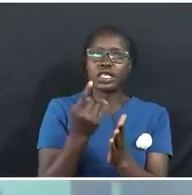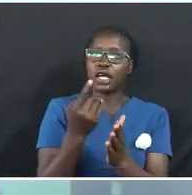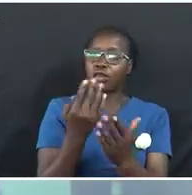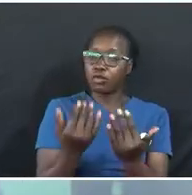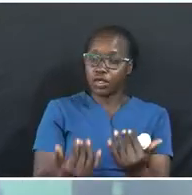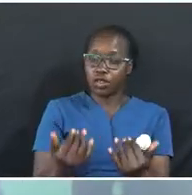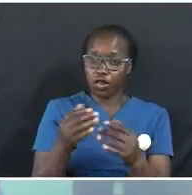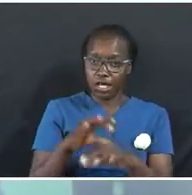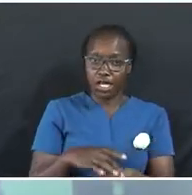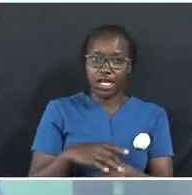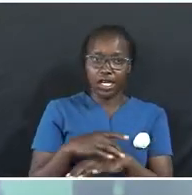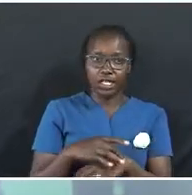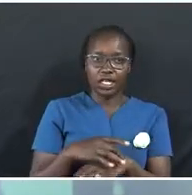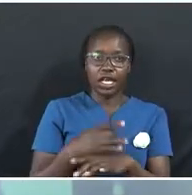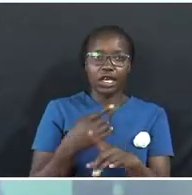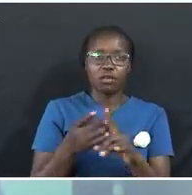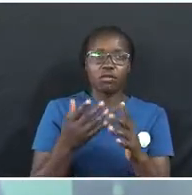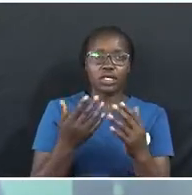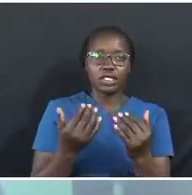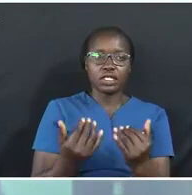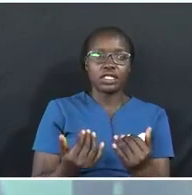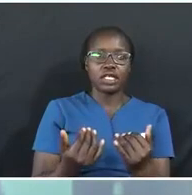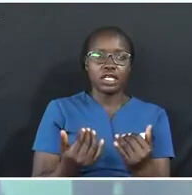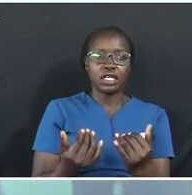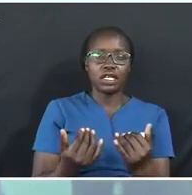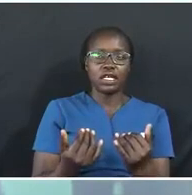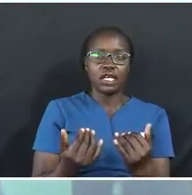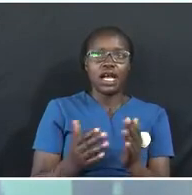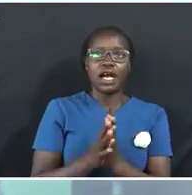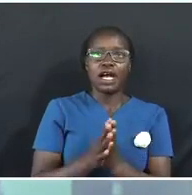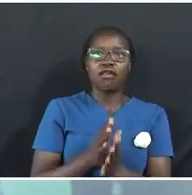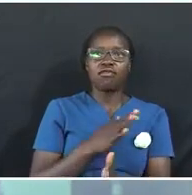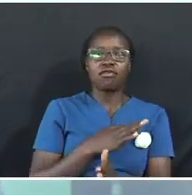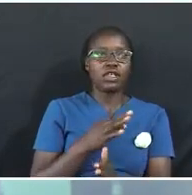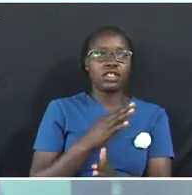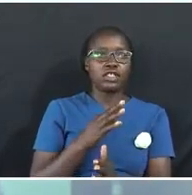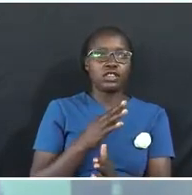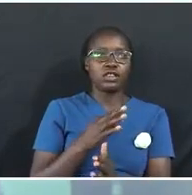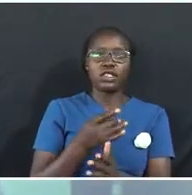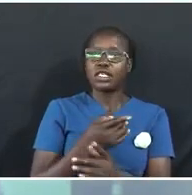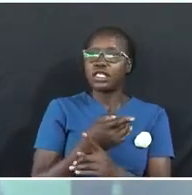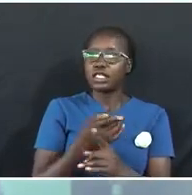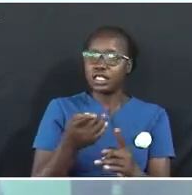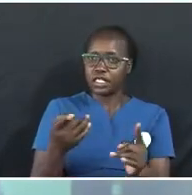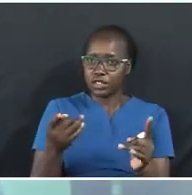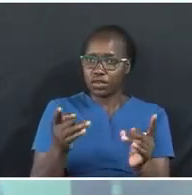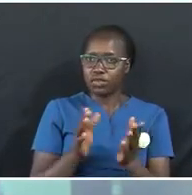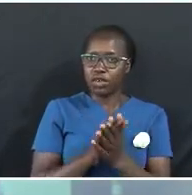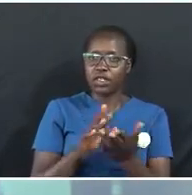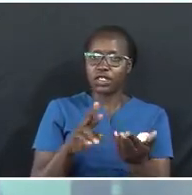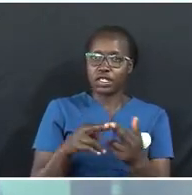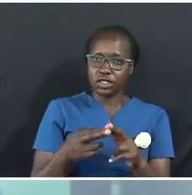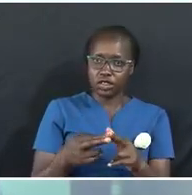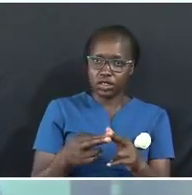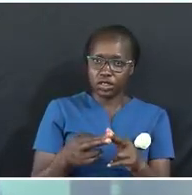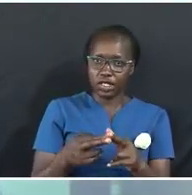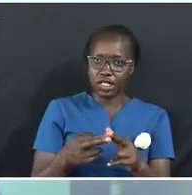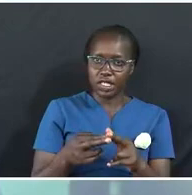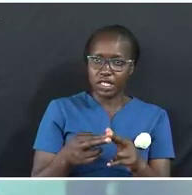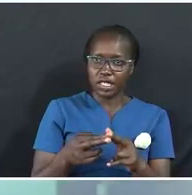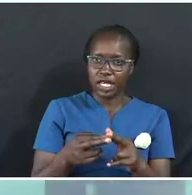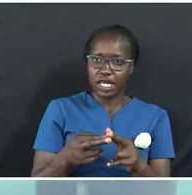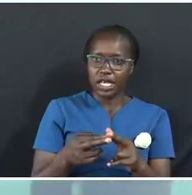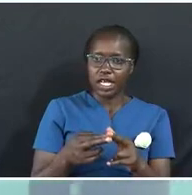earth. But now I have a spiritual lesson. This one has what a spiritual implication. I am not talking